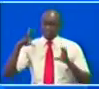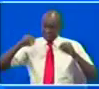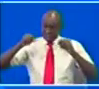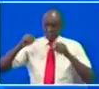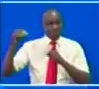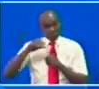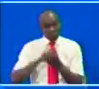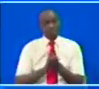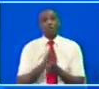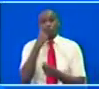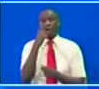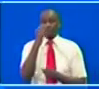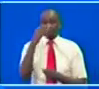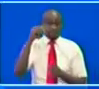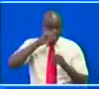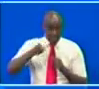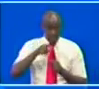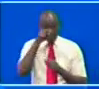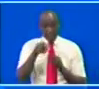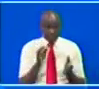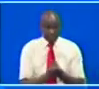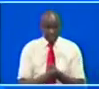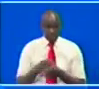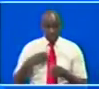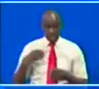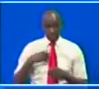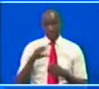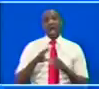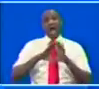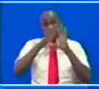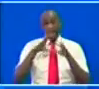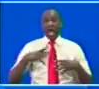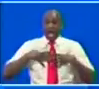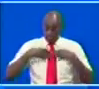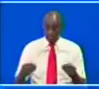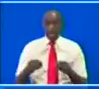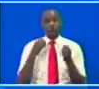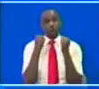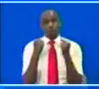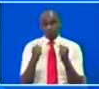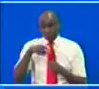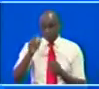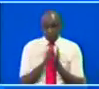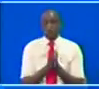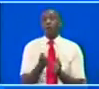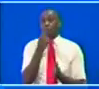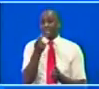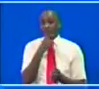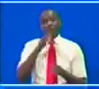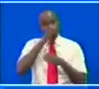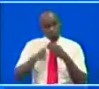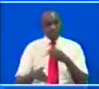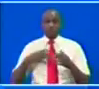embarked on a 150 million shillings initiative dubbed Afya ya Nguvu to cater for the full cost of medical insurance for its